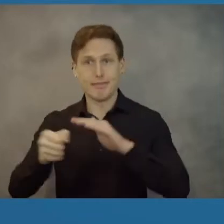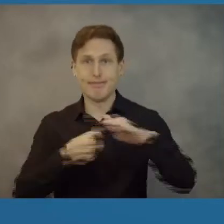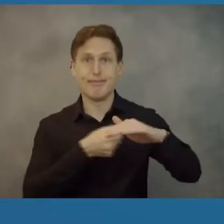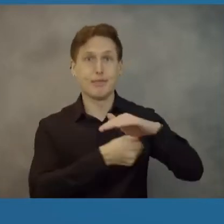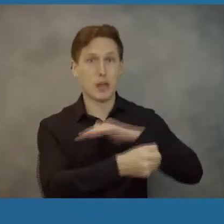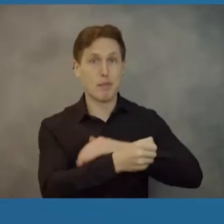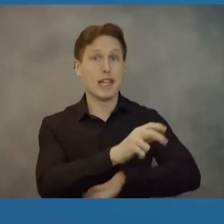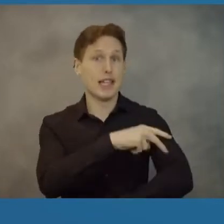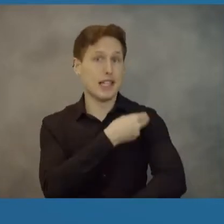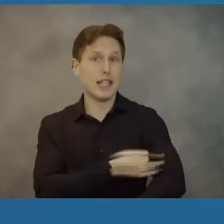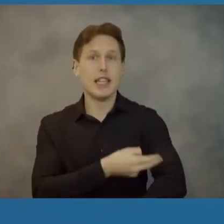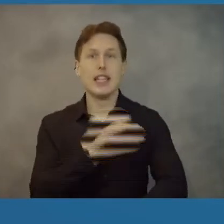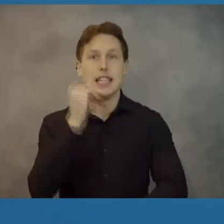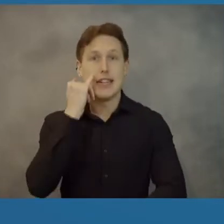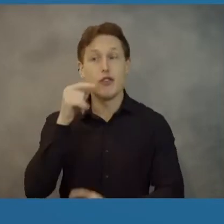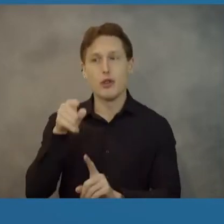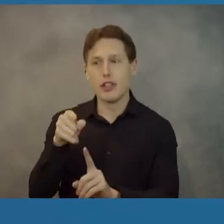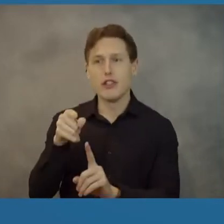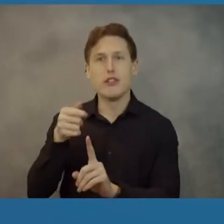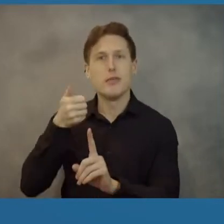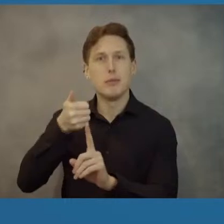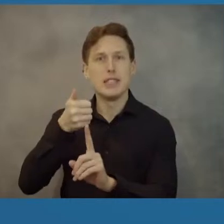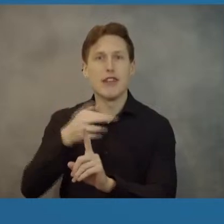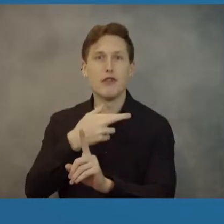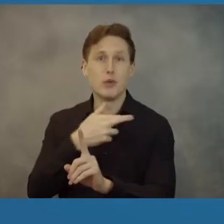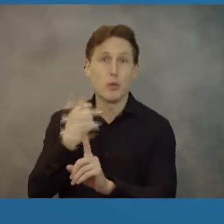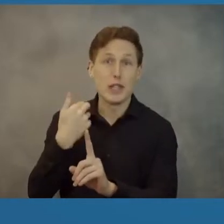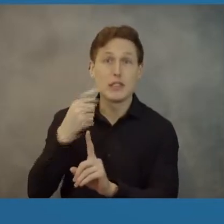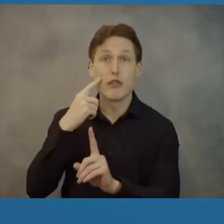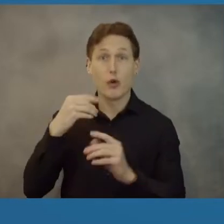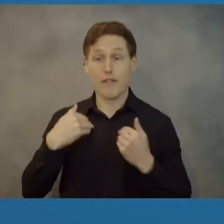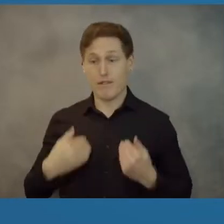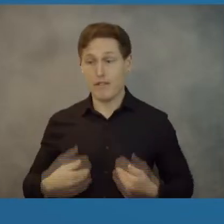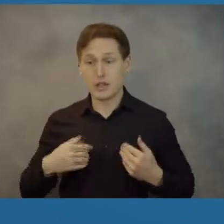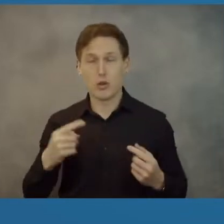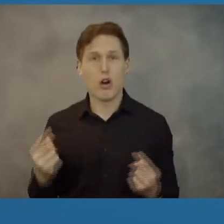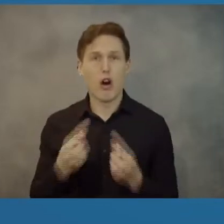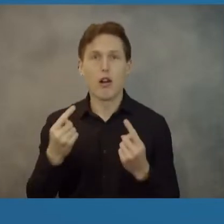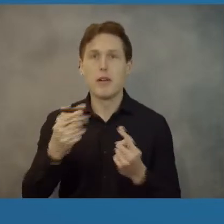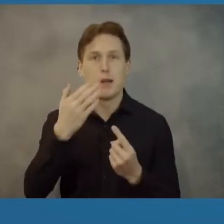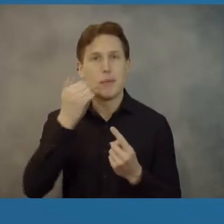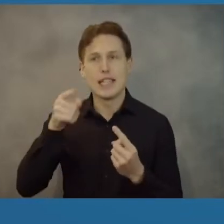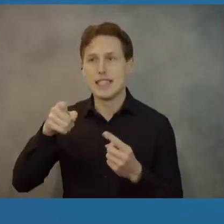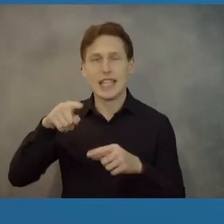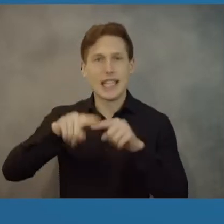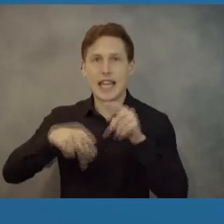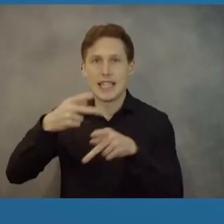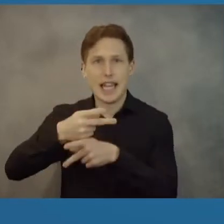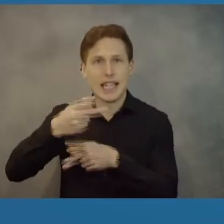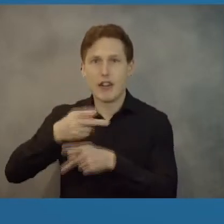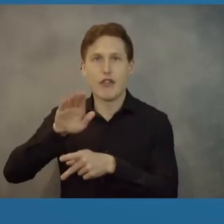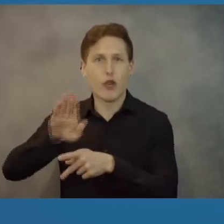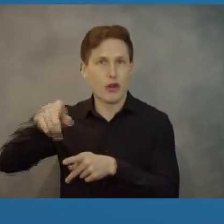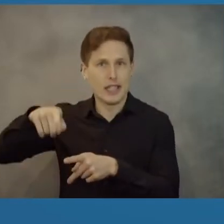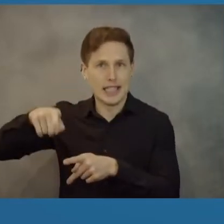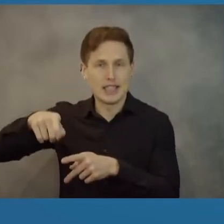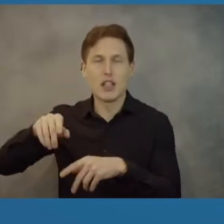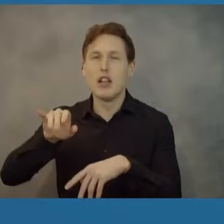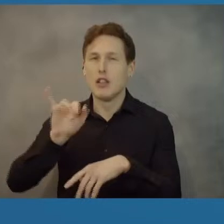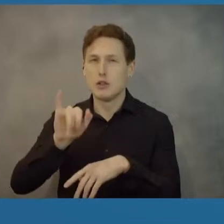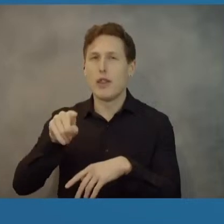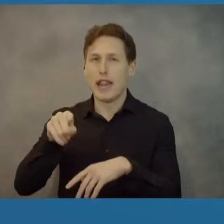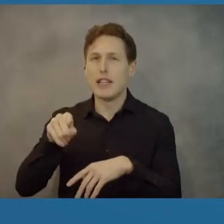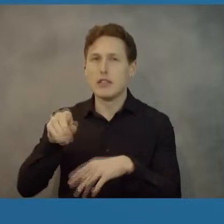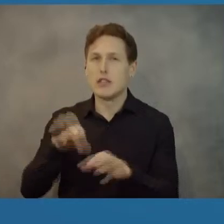risk, or they are at a substantial risk of physical harm due to the inability to meet their basic needs. So that is the major piece that's codified